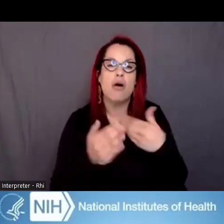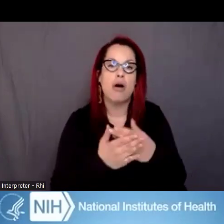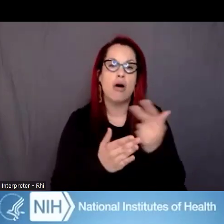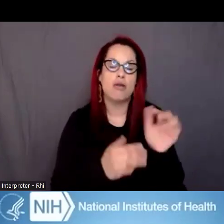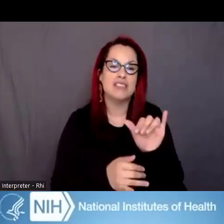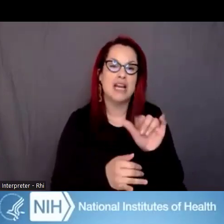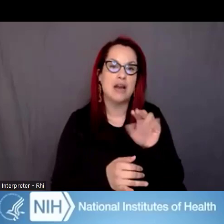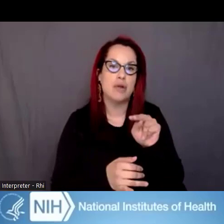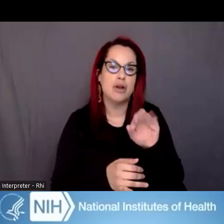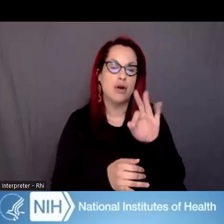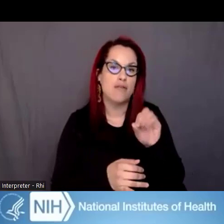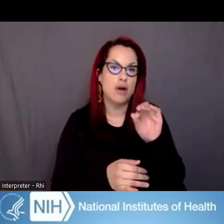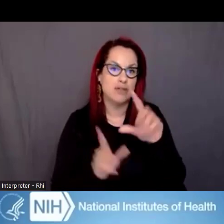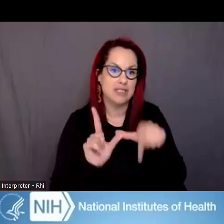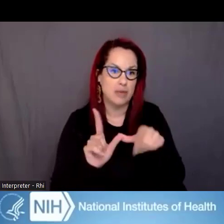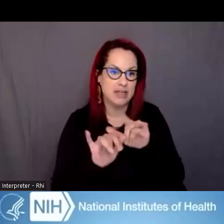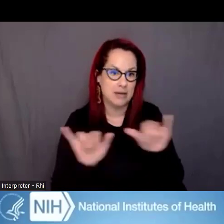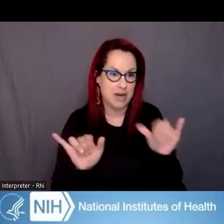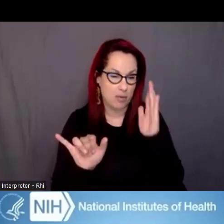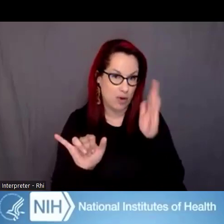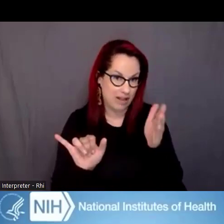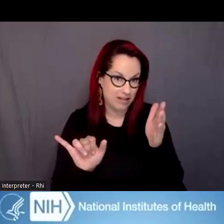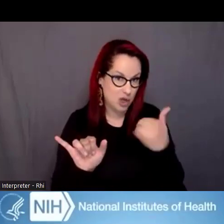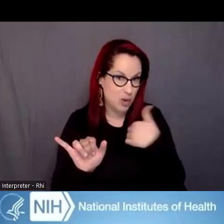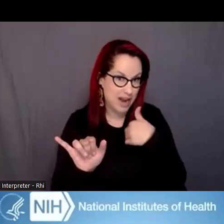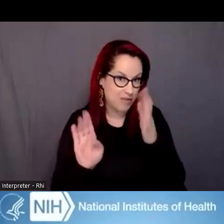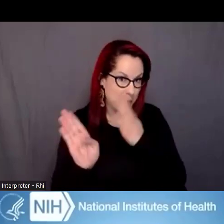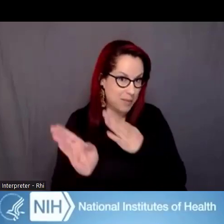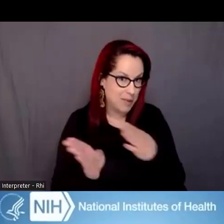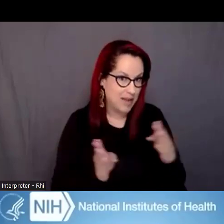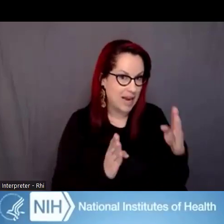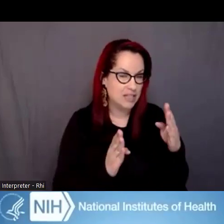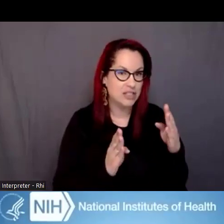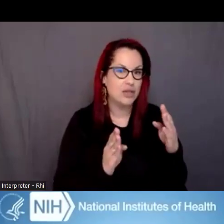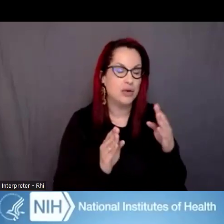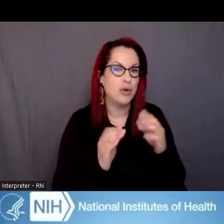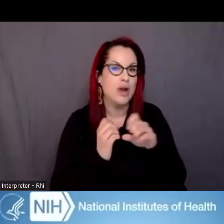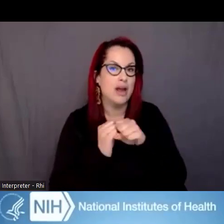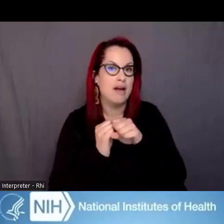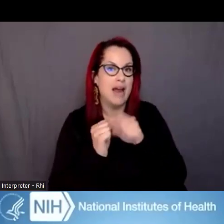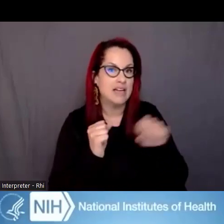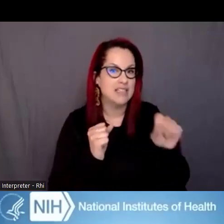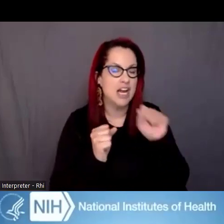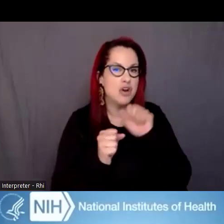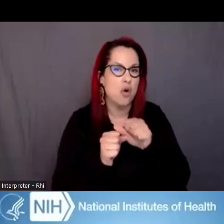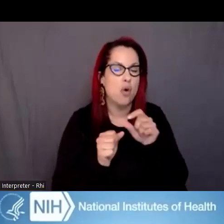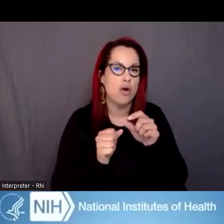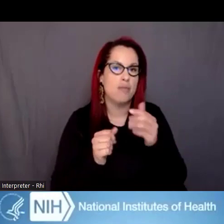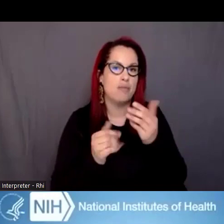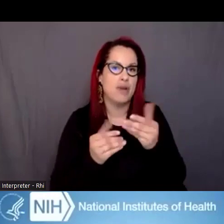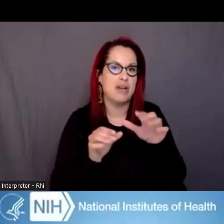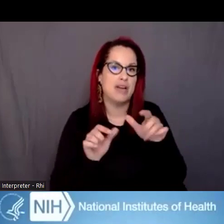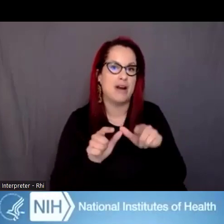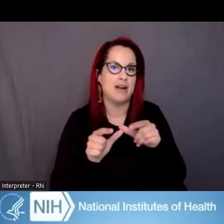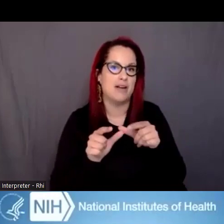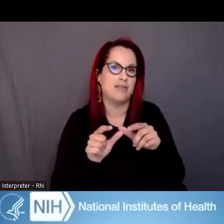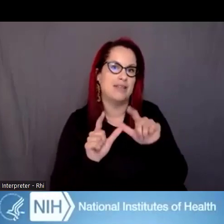once. That's a good point. Is there a plan to extend staggered NOFO expiration dates to spread out the workload?